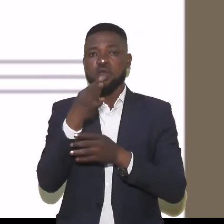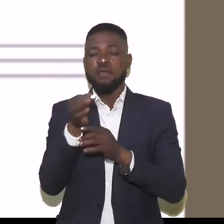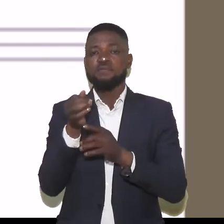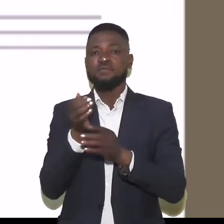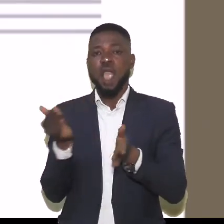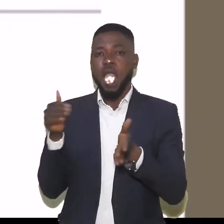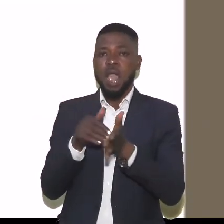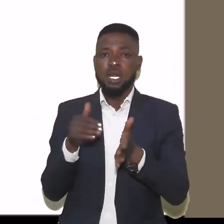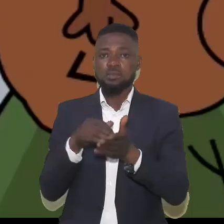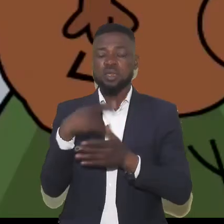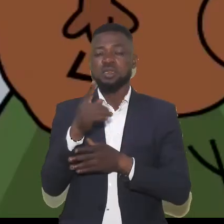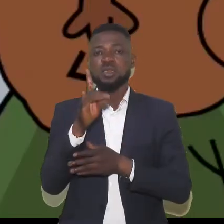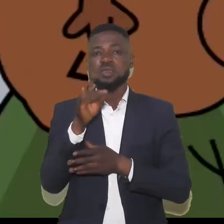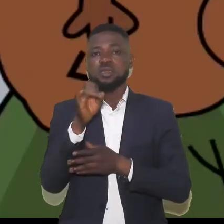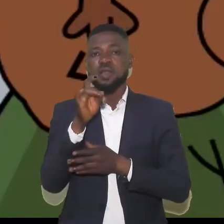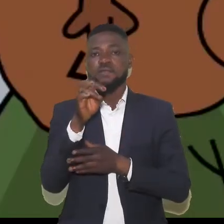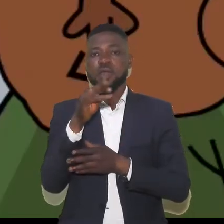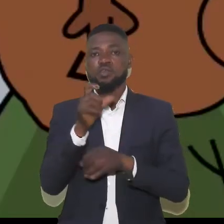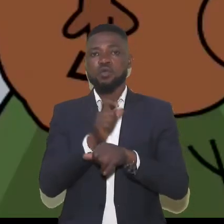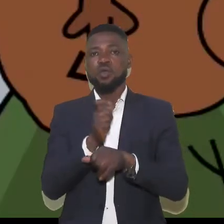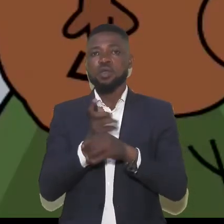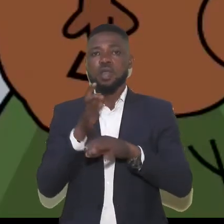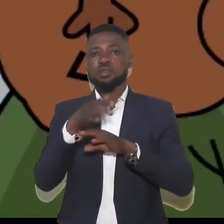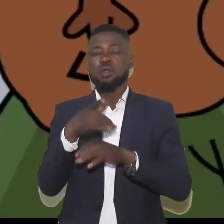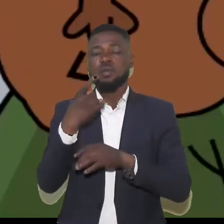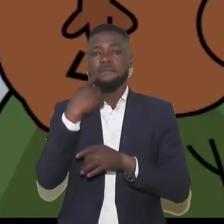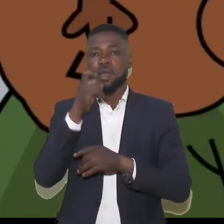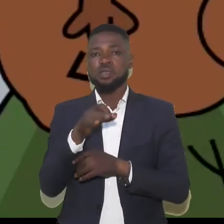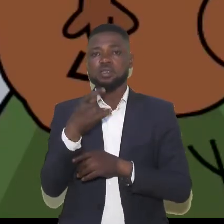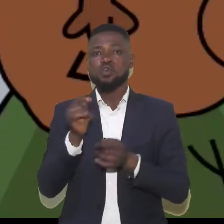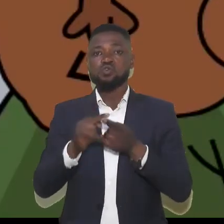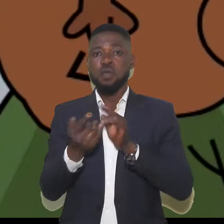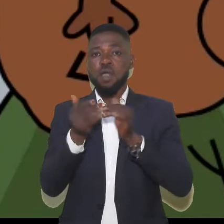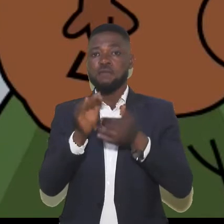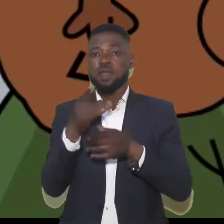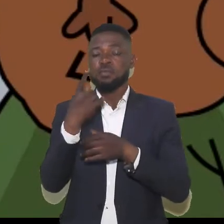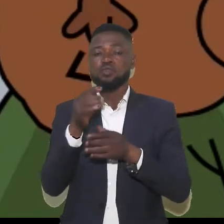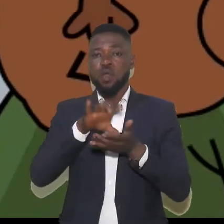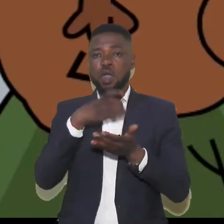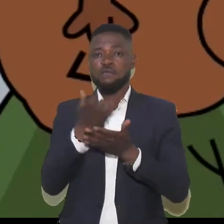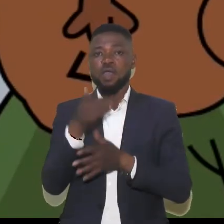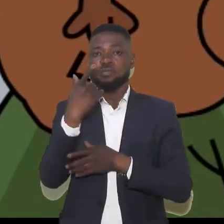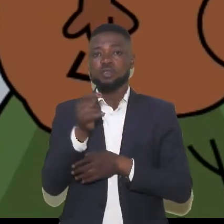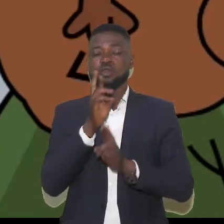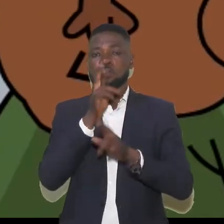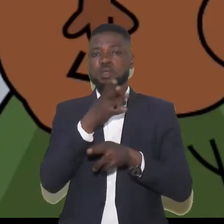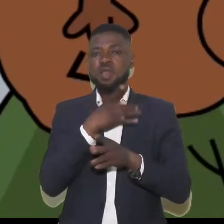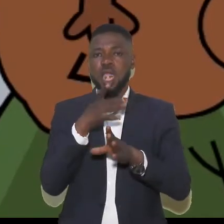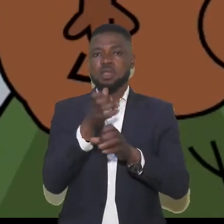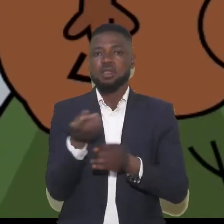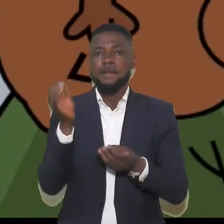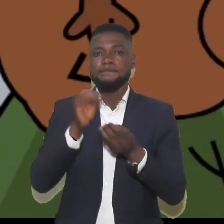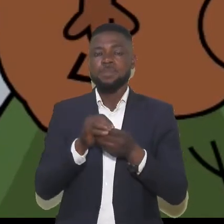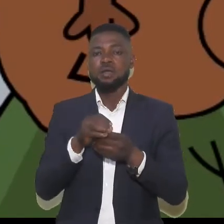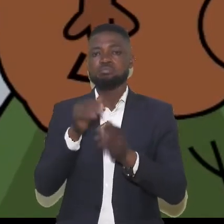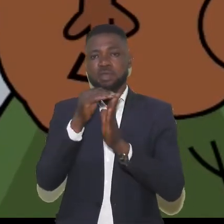the allegation. The DSVRT caseworker calls the mandated reporter to confirm the reports and extract more